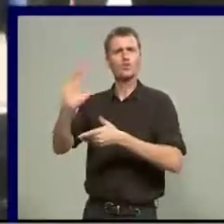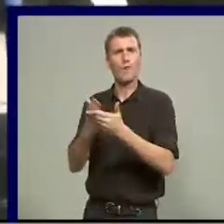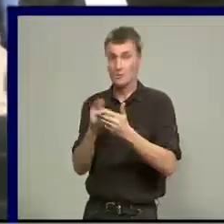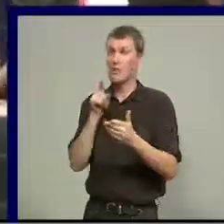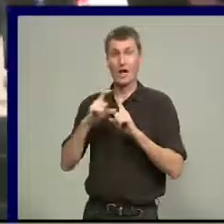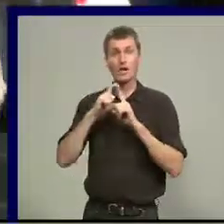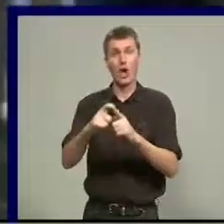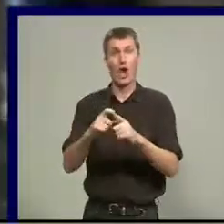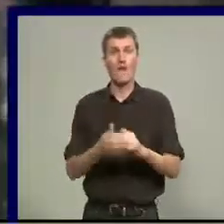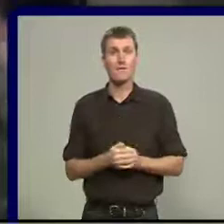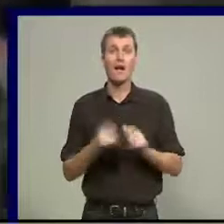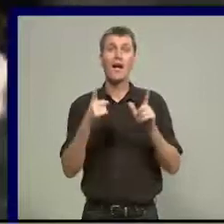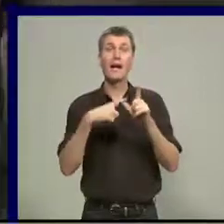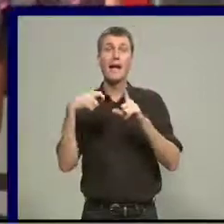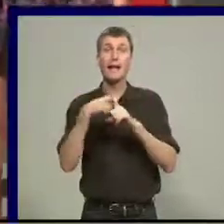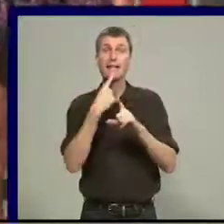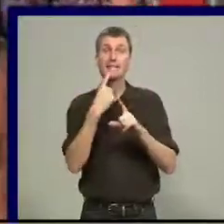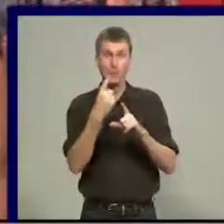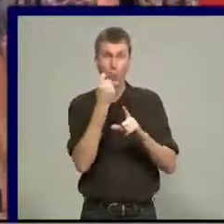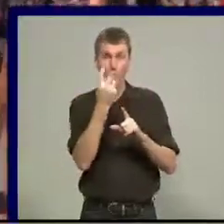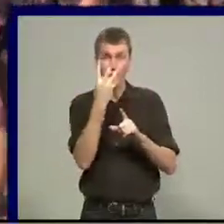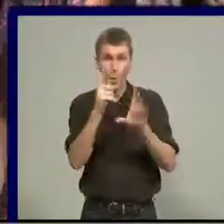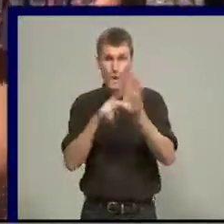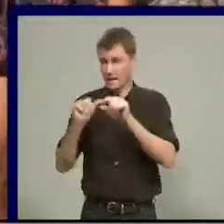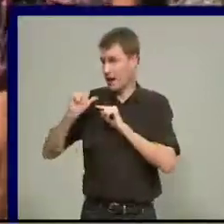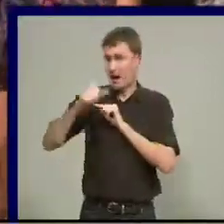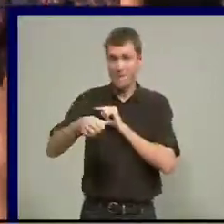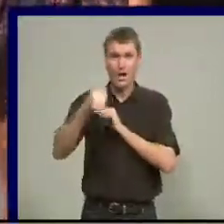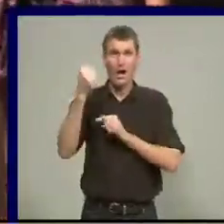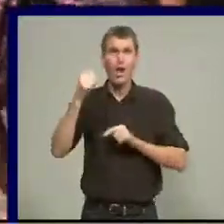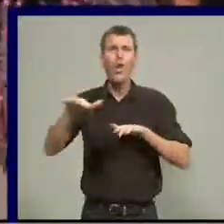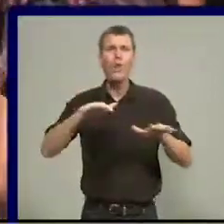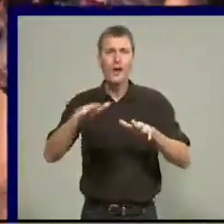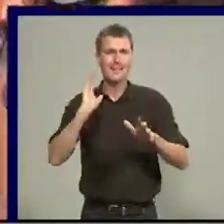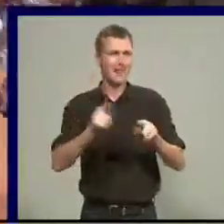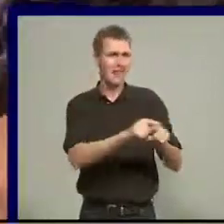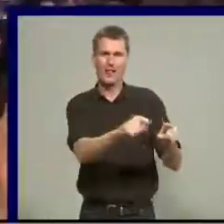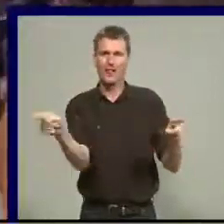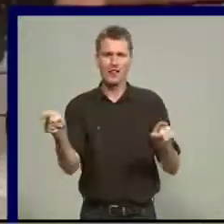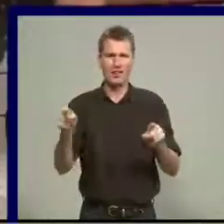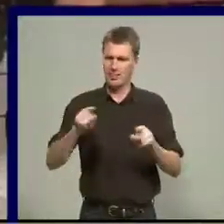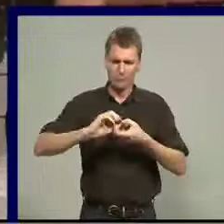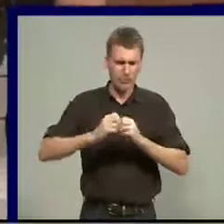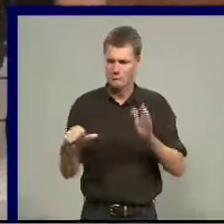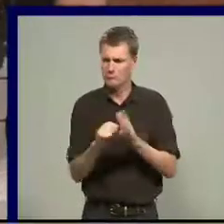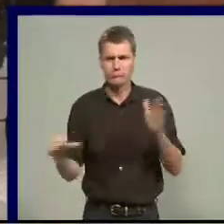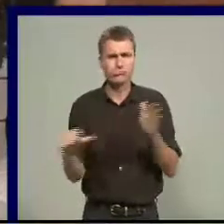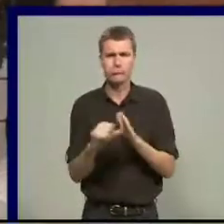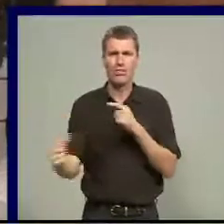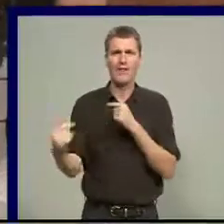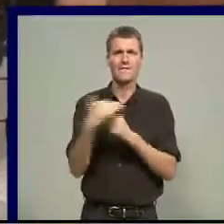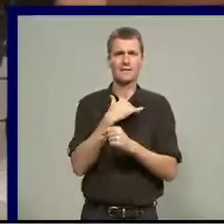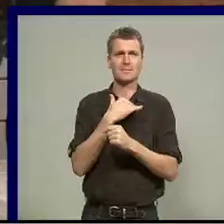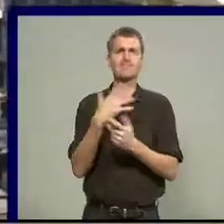years on, the people of Canterbury are still struggling with the effects of the earthquakes. Another announcement made by Labour was